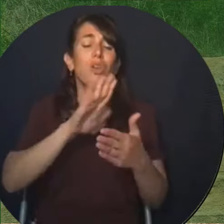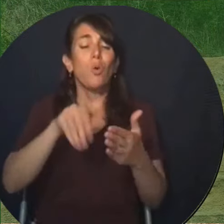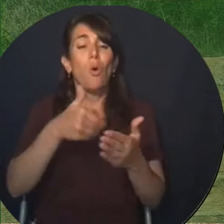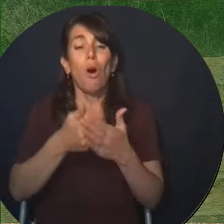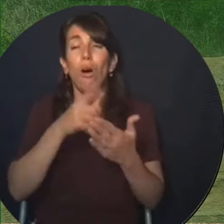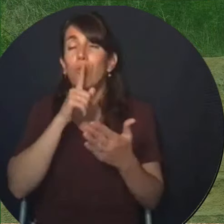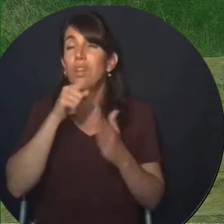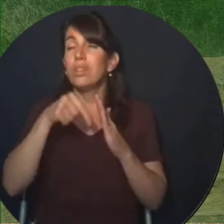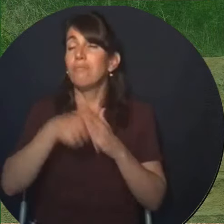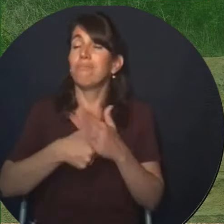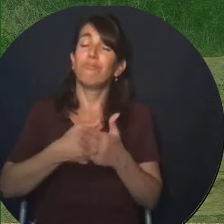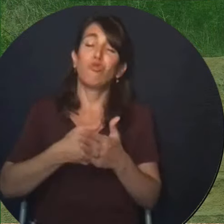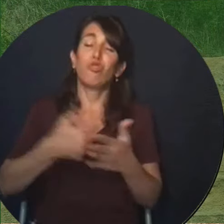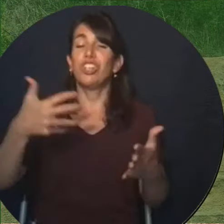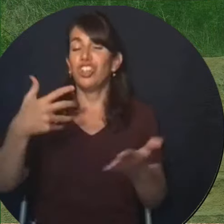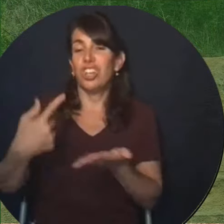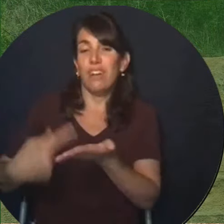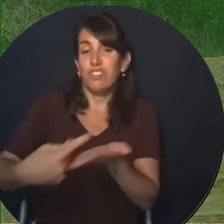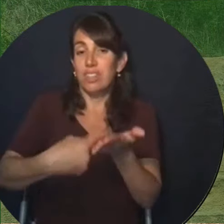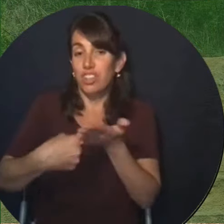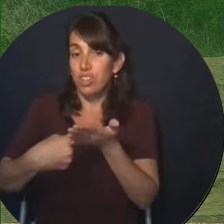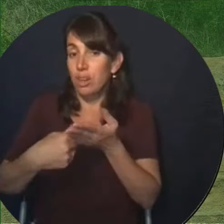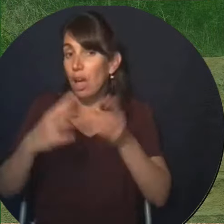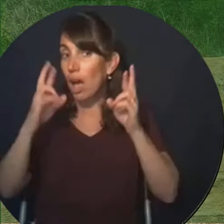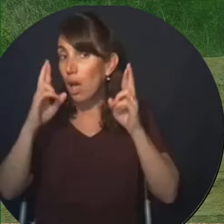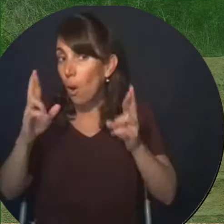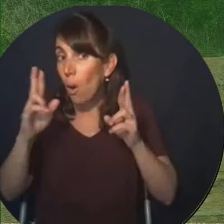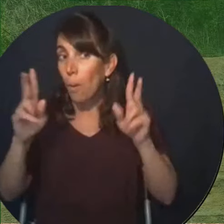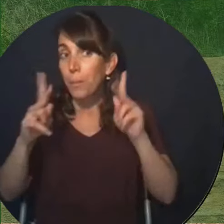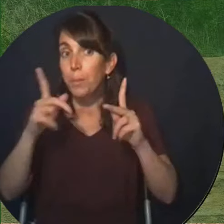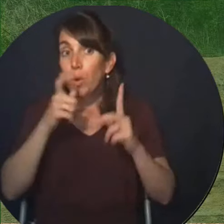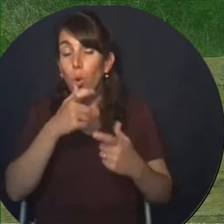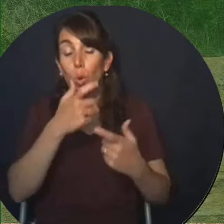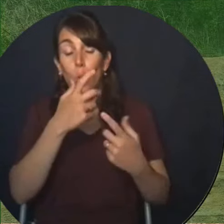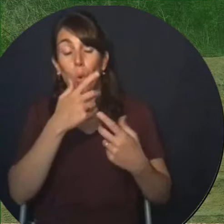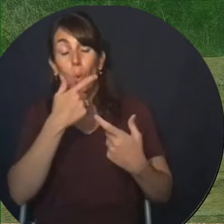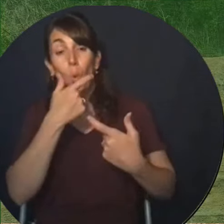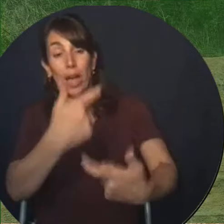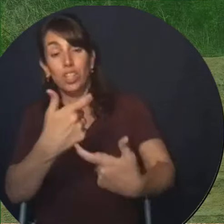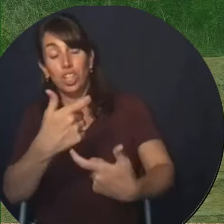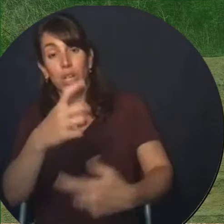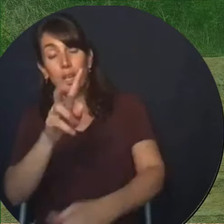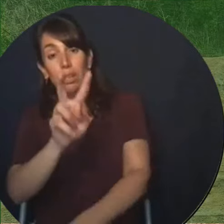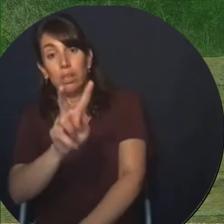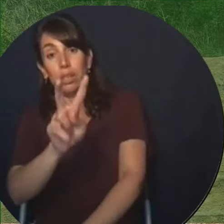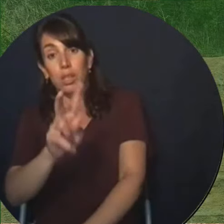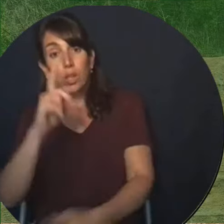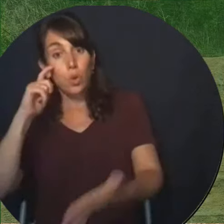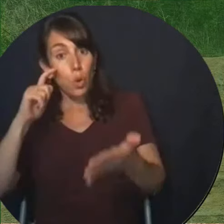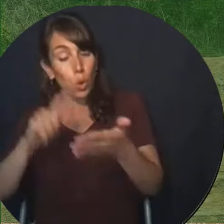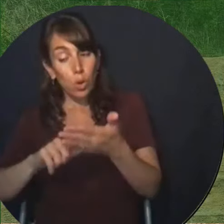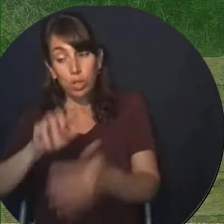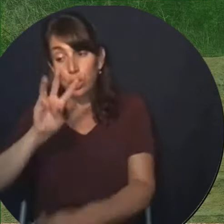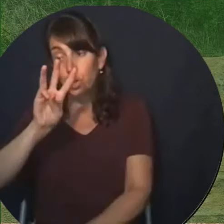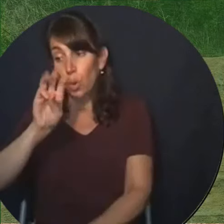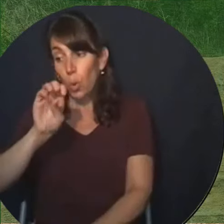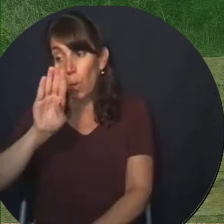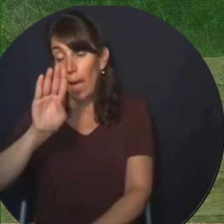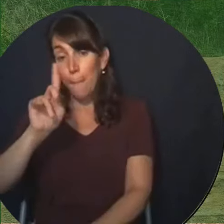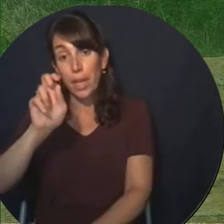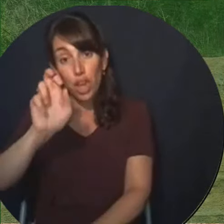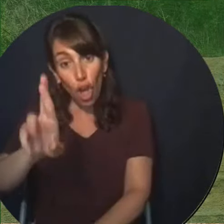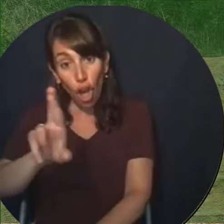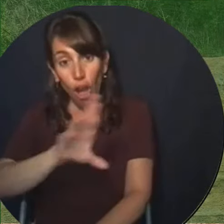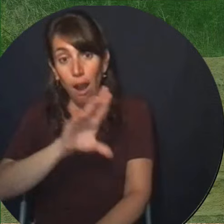continuing it. And I hope that people who are watching will also, you know, notice that the webinars we posted and the links have links